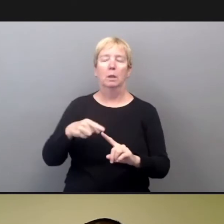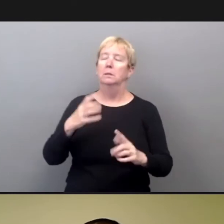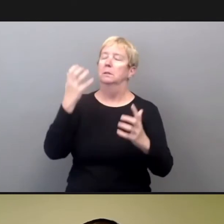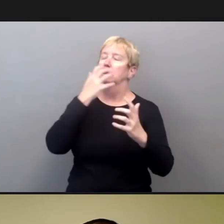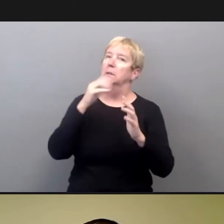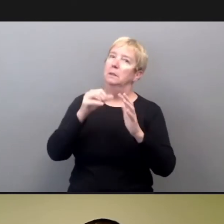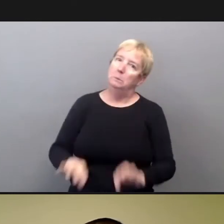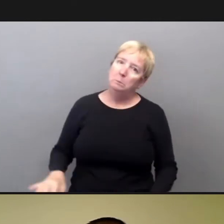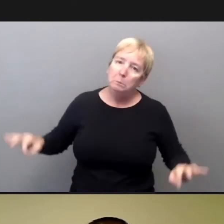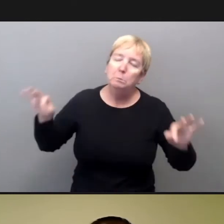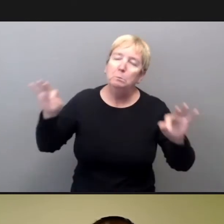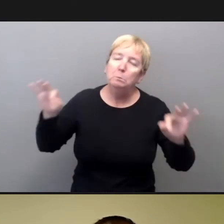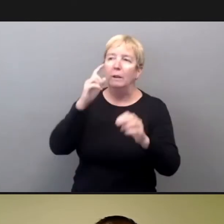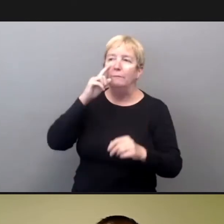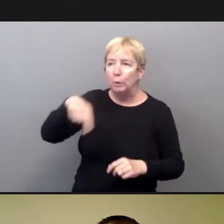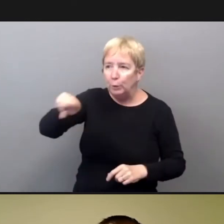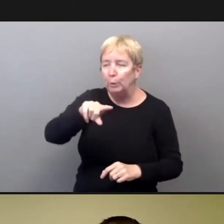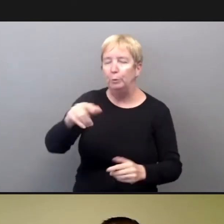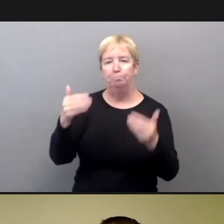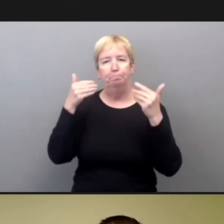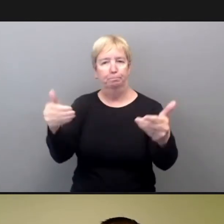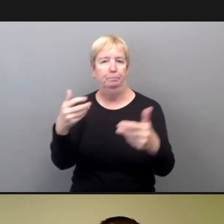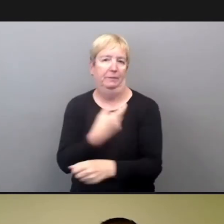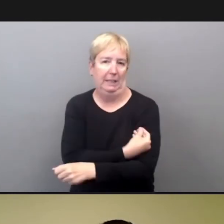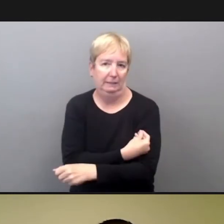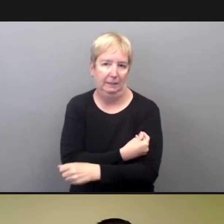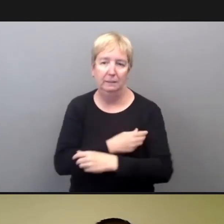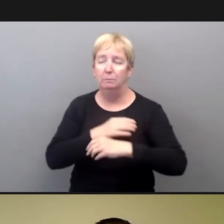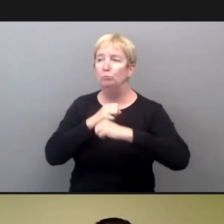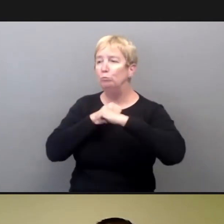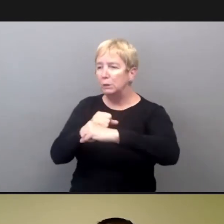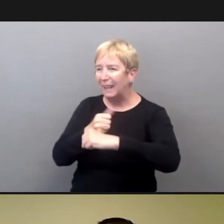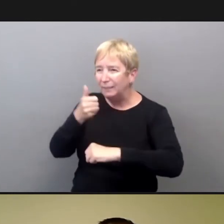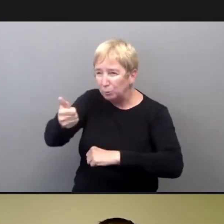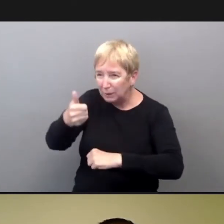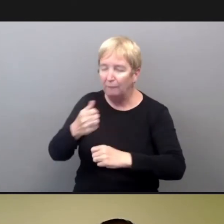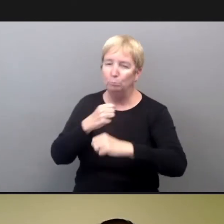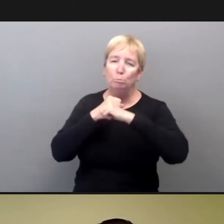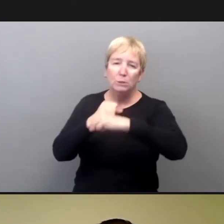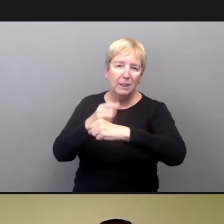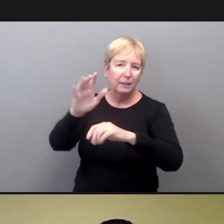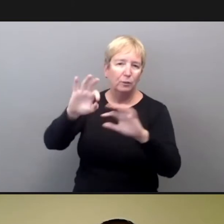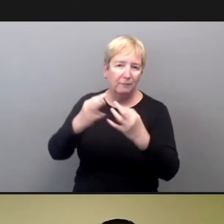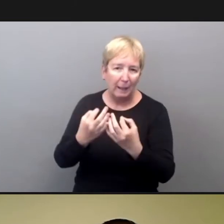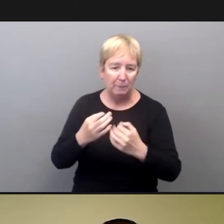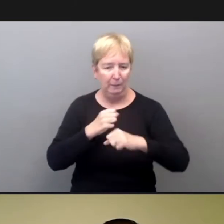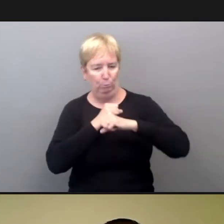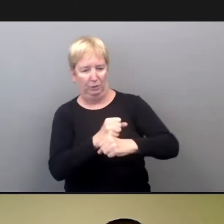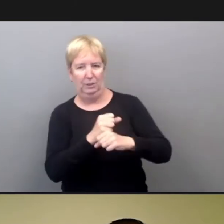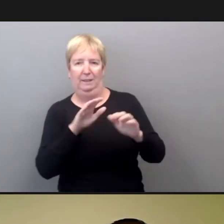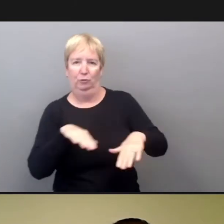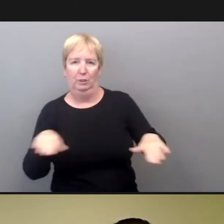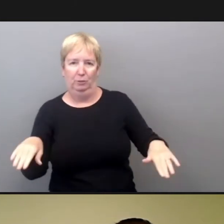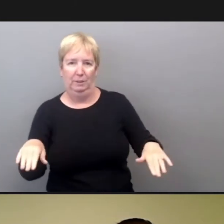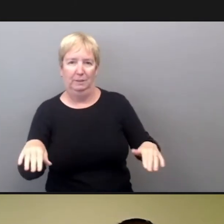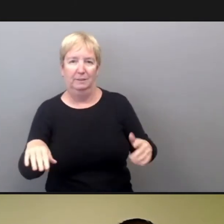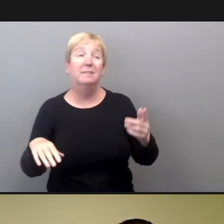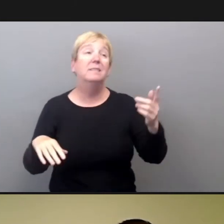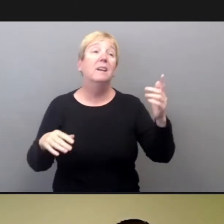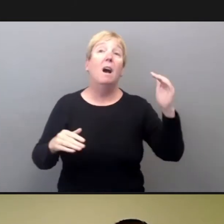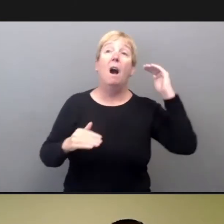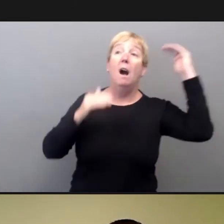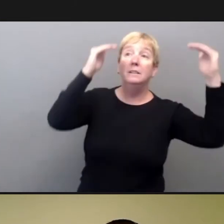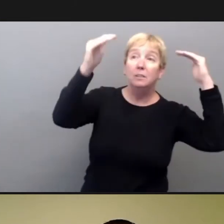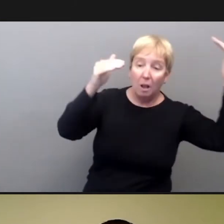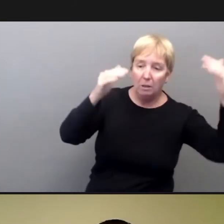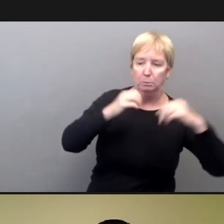if you want to protect yourself, your family. Kids in New Mexico, we now know have been protected by adults in New Mexico